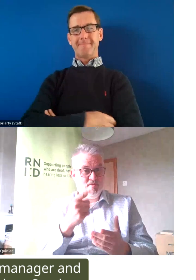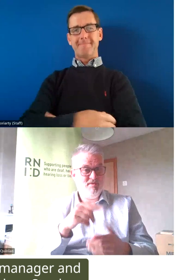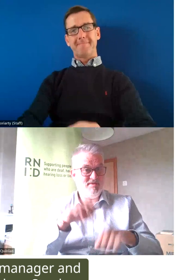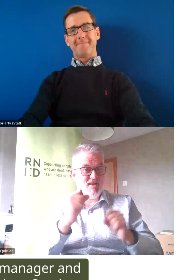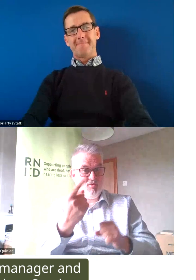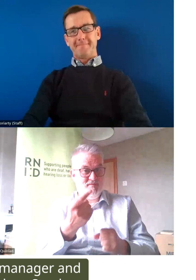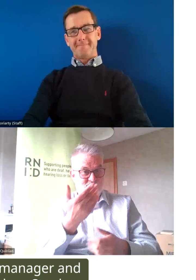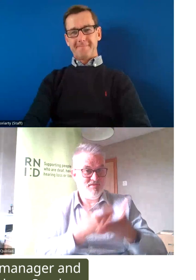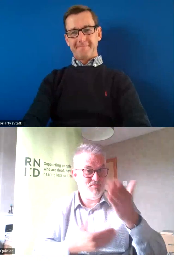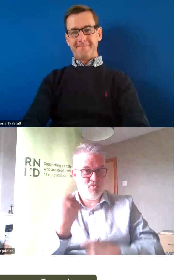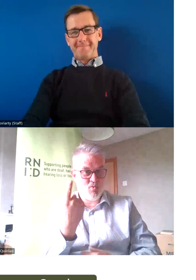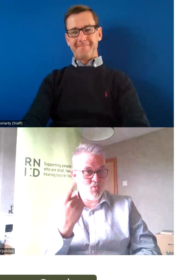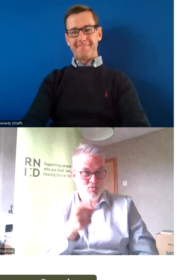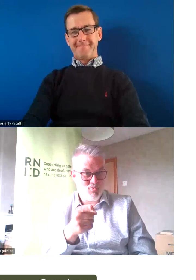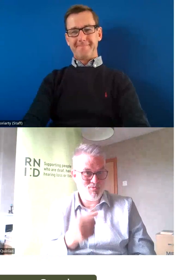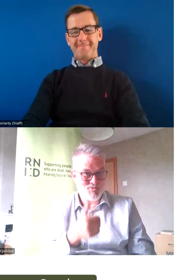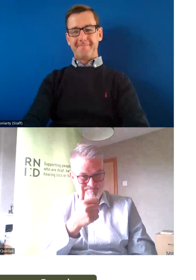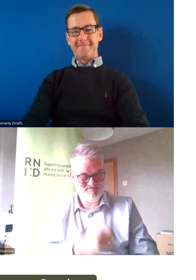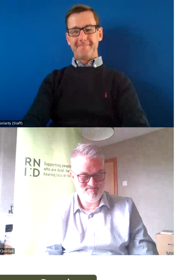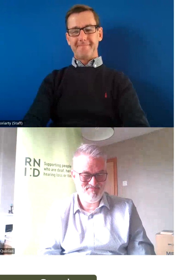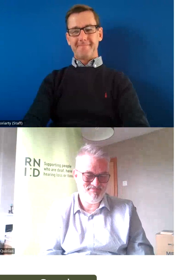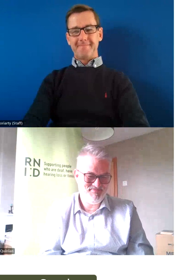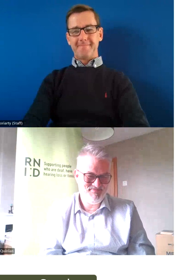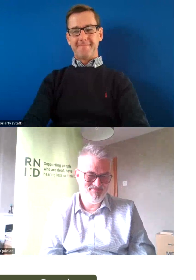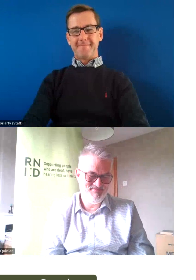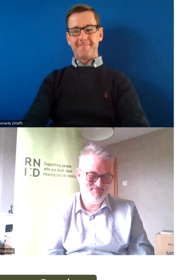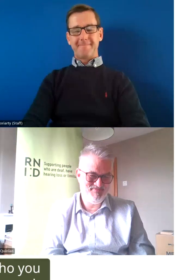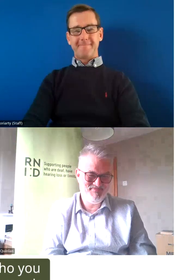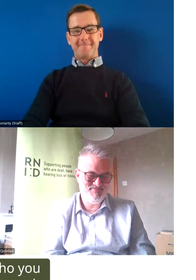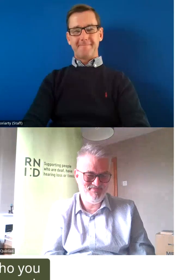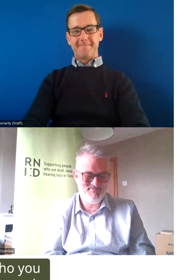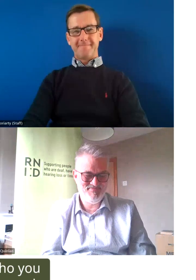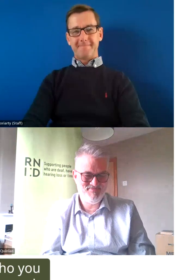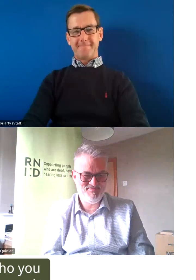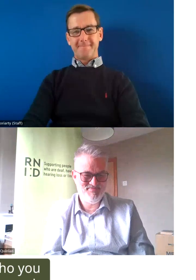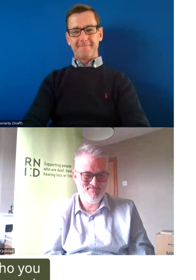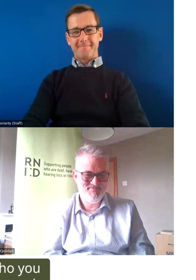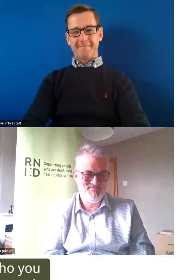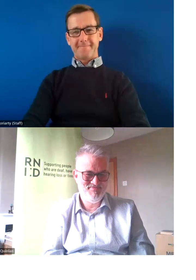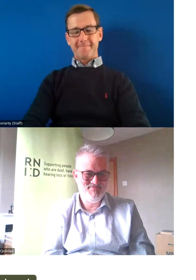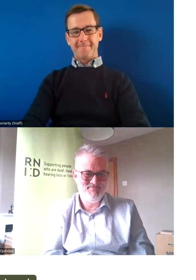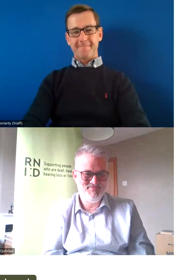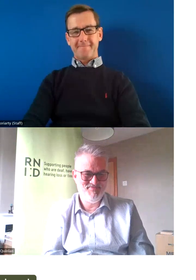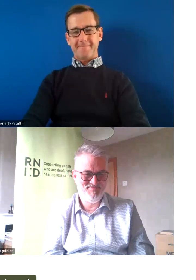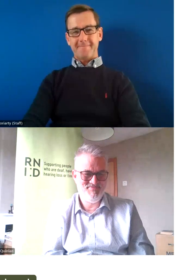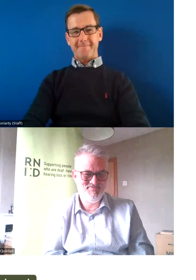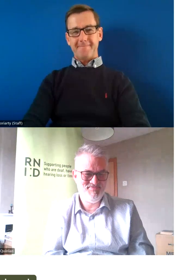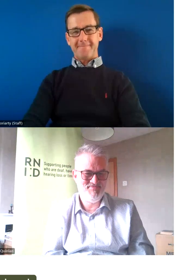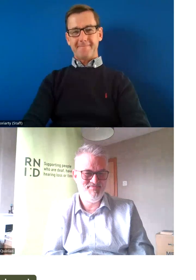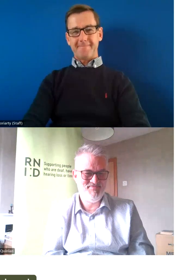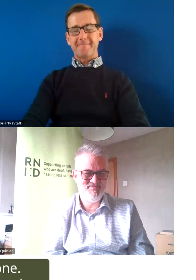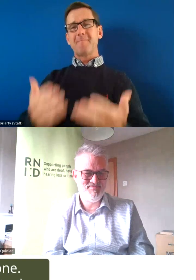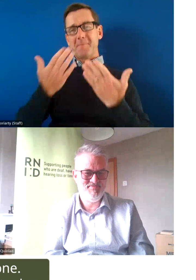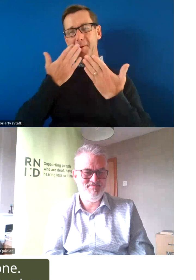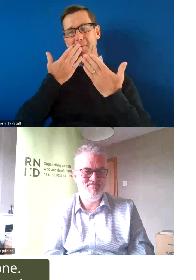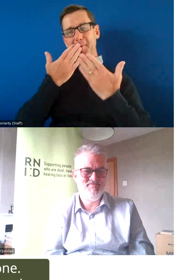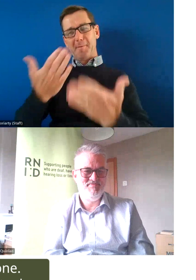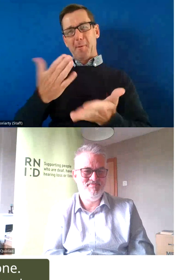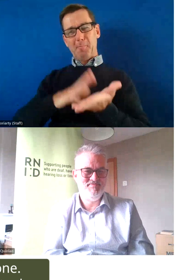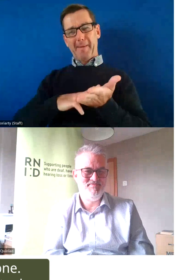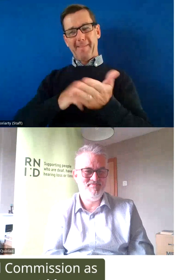like to introduce Stephen. If I could hand over to you, Stephen, to explain who you are and what you do. Thanks, Michael. Hi,